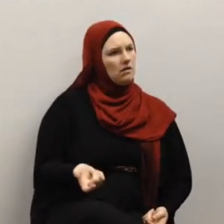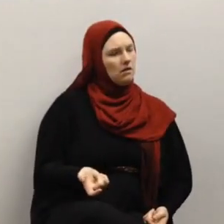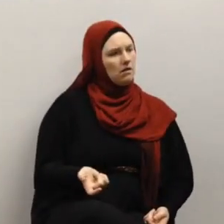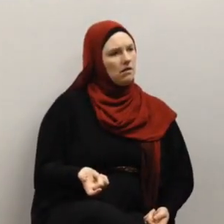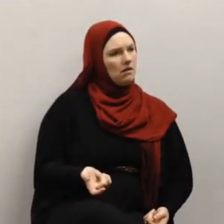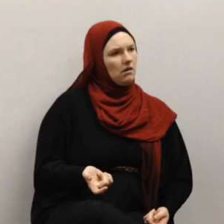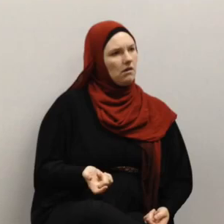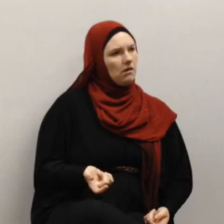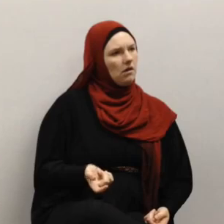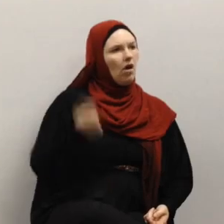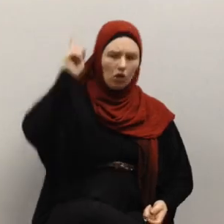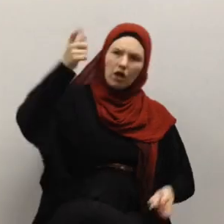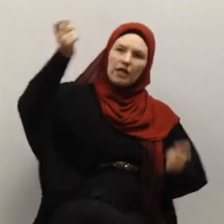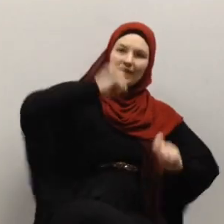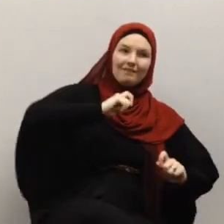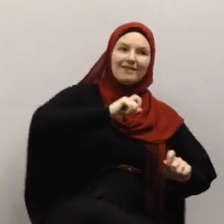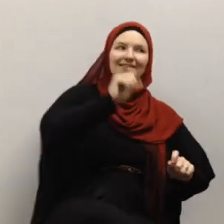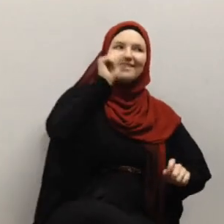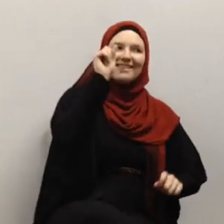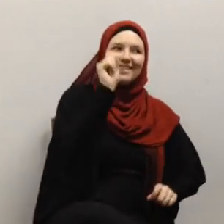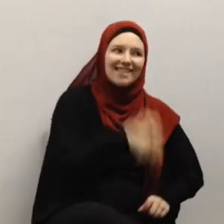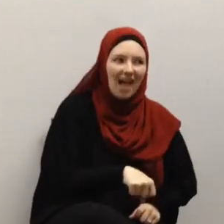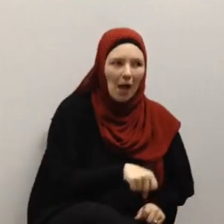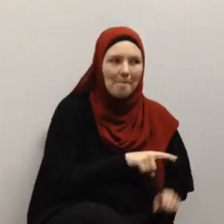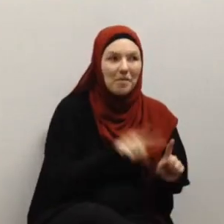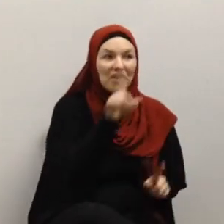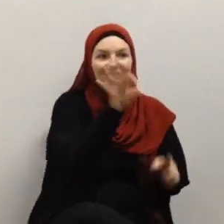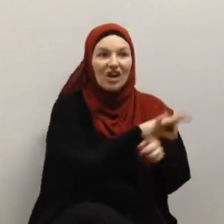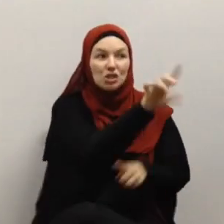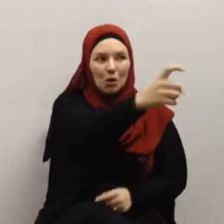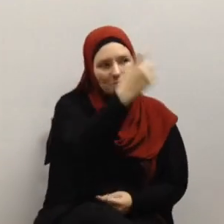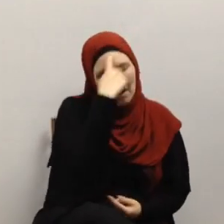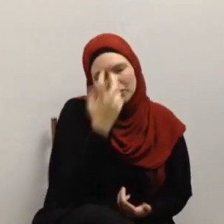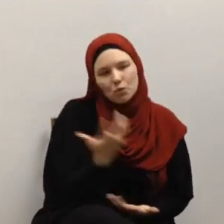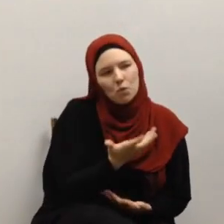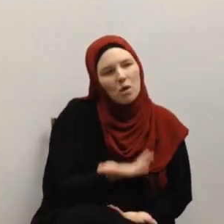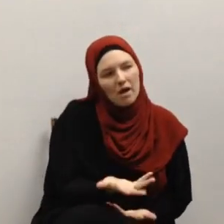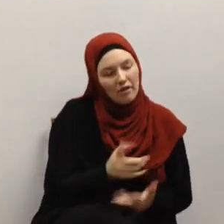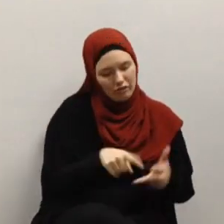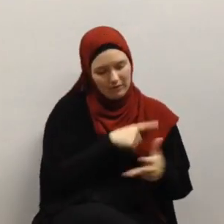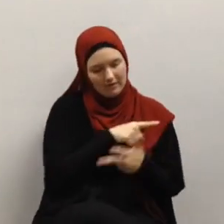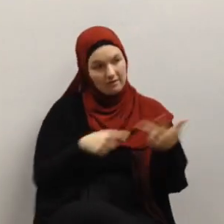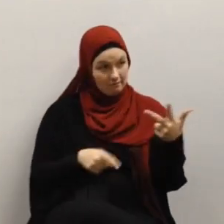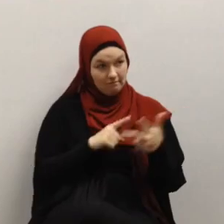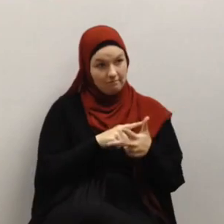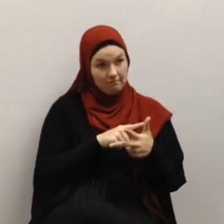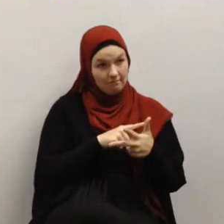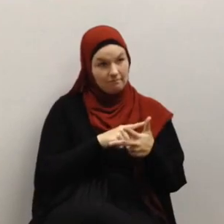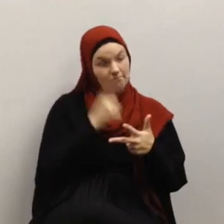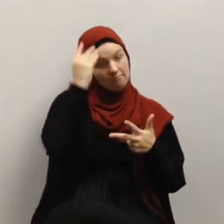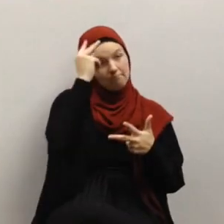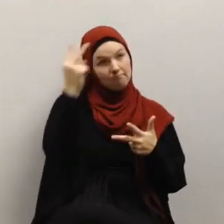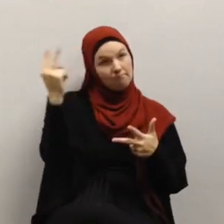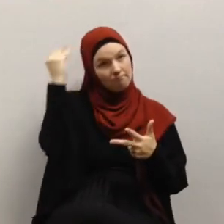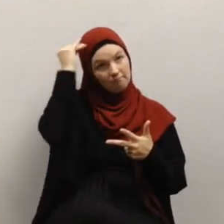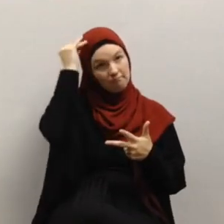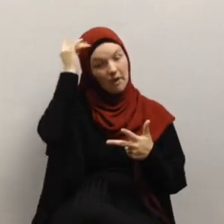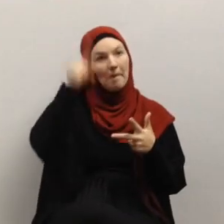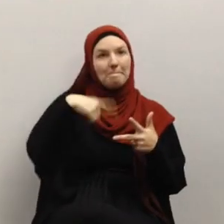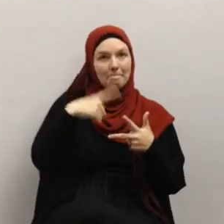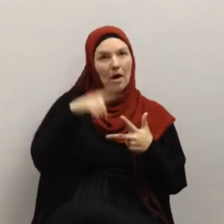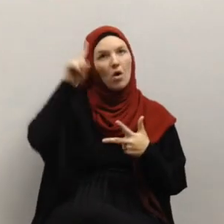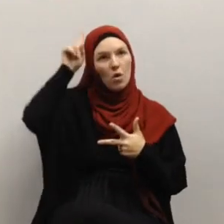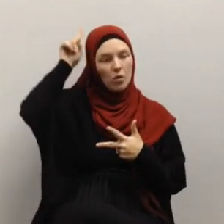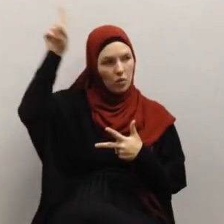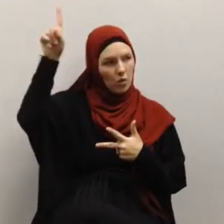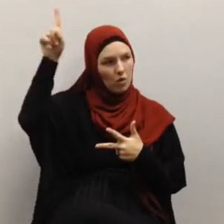Yeah, but the function of this mind is to do three things. Reflect upon the creation of Allah. Understand